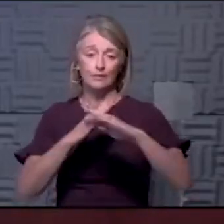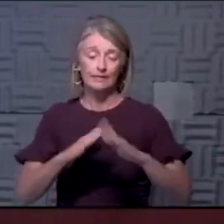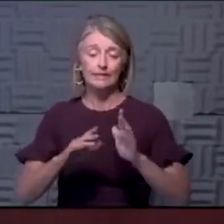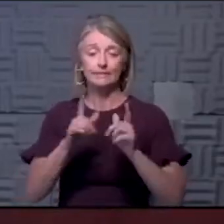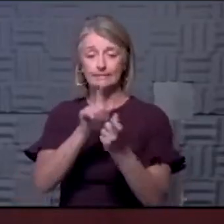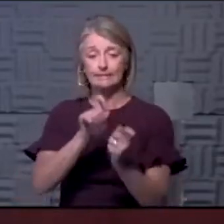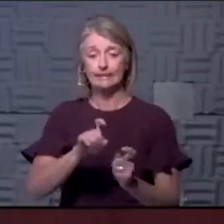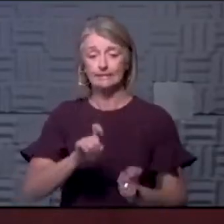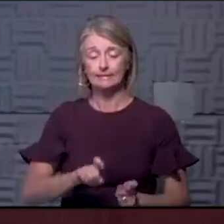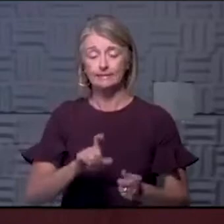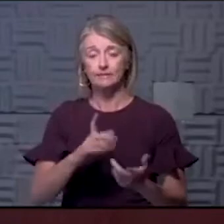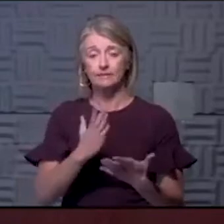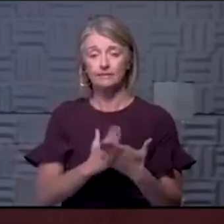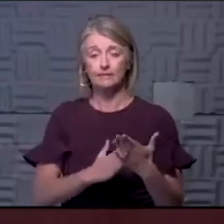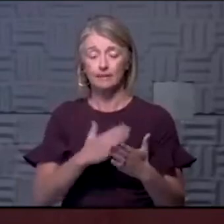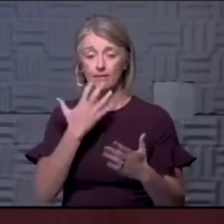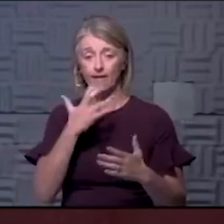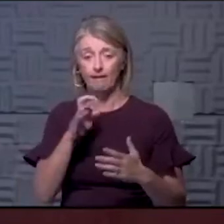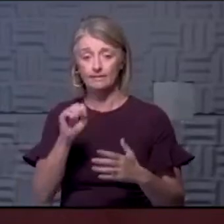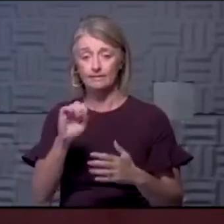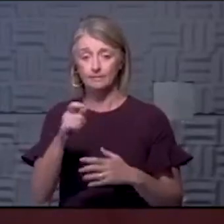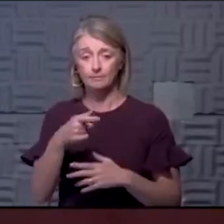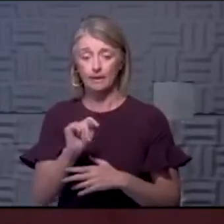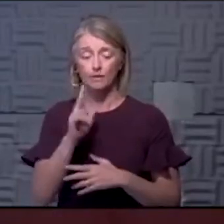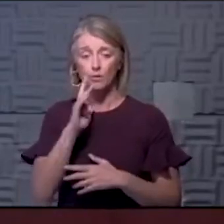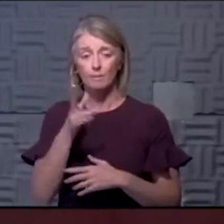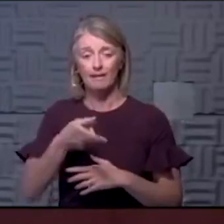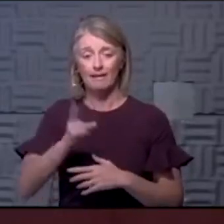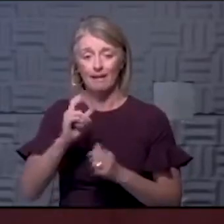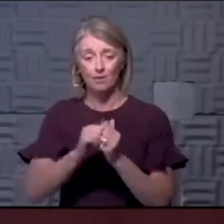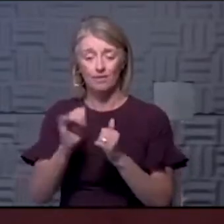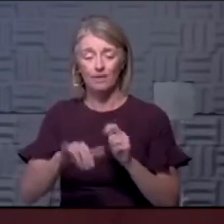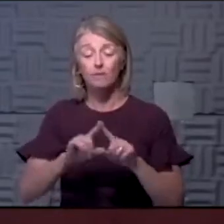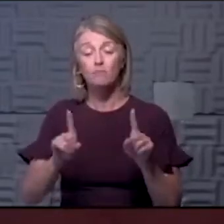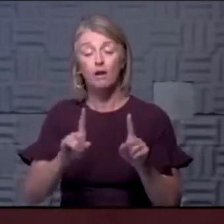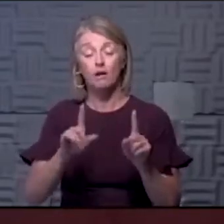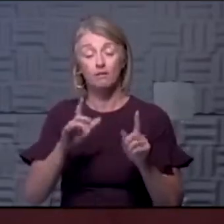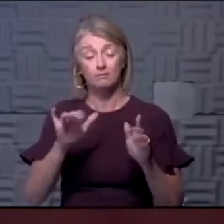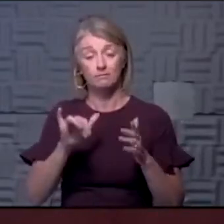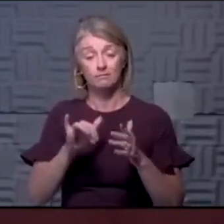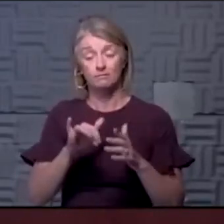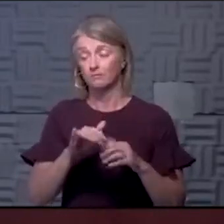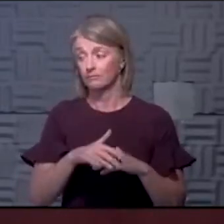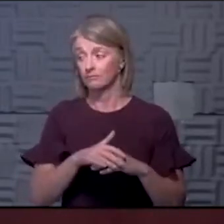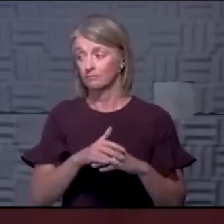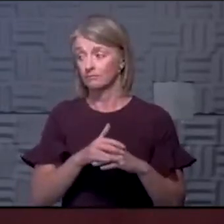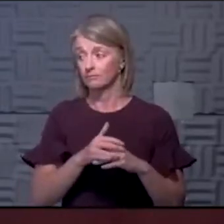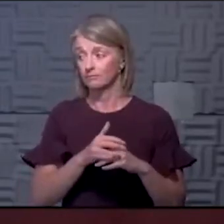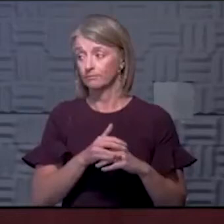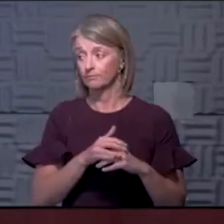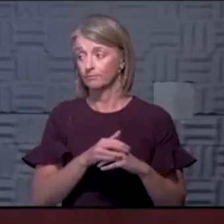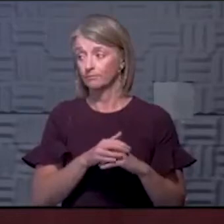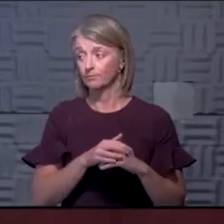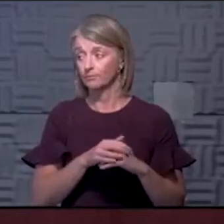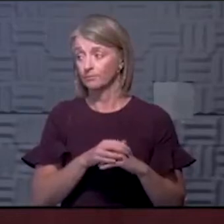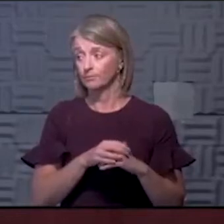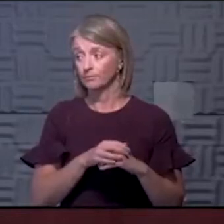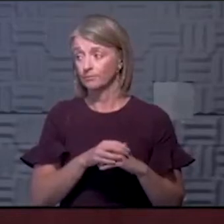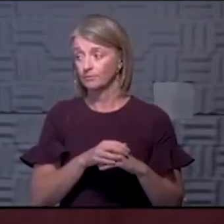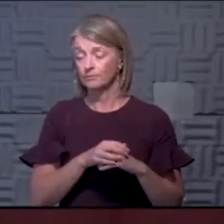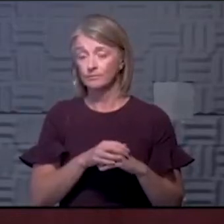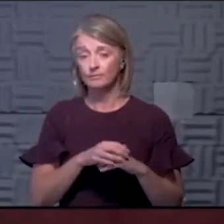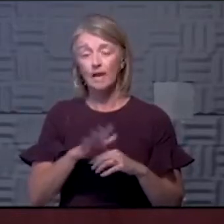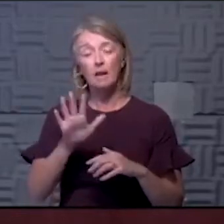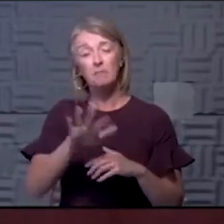testing and some targeted hotspot areas. So we know it's going to be higher with that strategy than it is, and it's going to be, I think it's